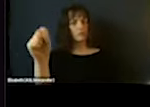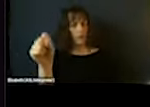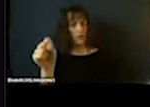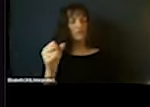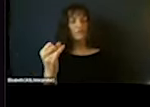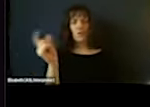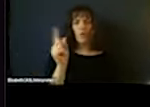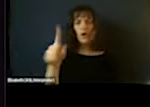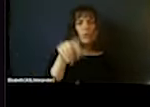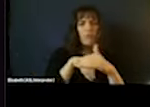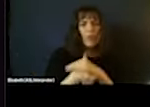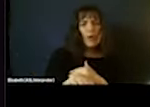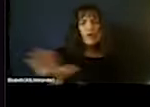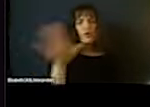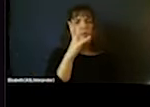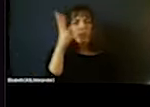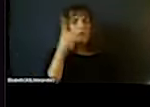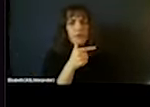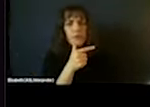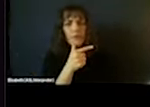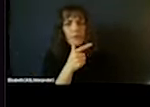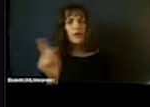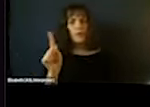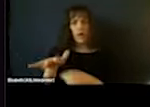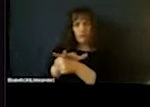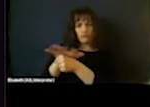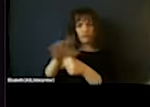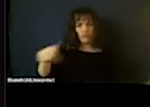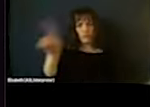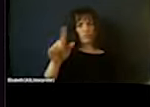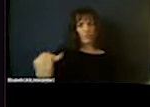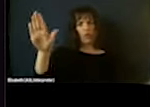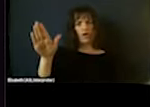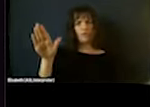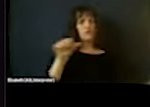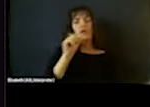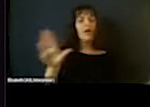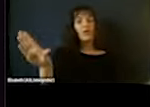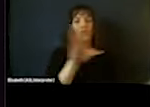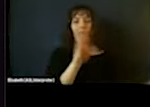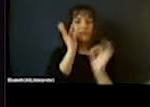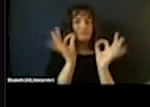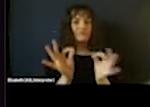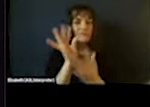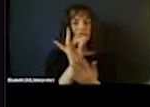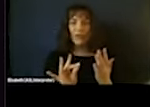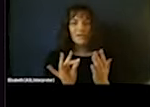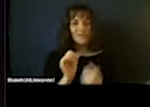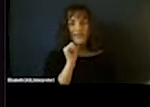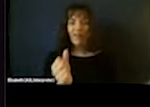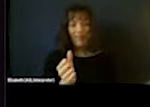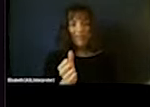your parents, where's the region you just grew up, mostly it's not your choice. So when I look down to